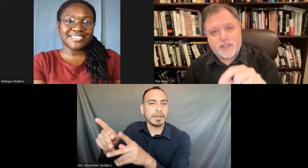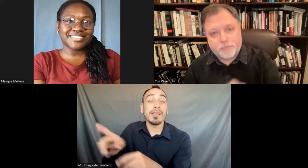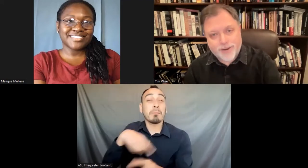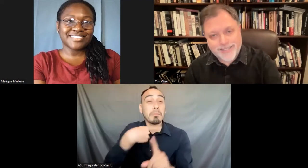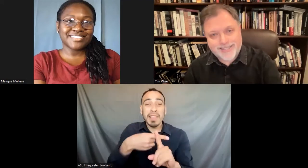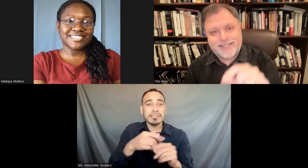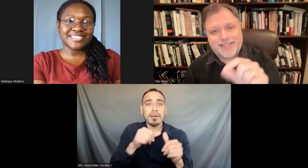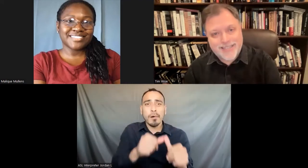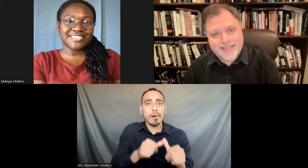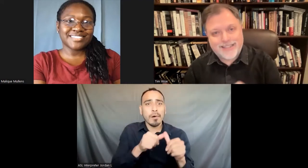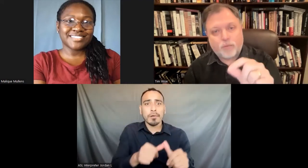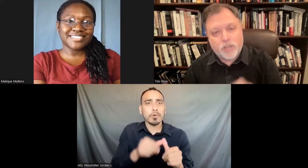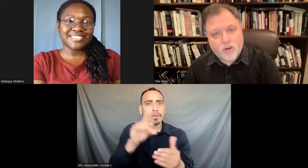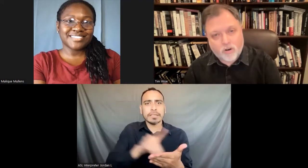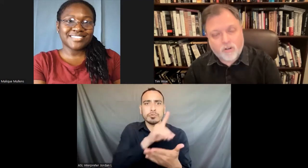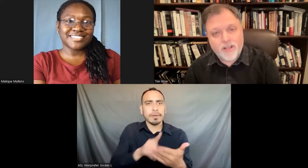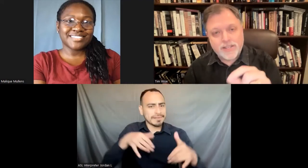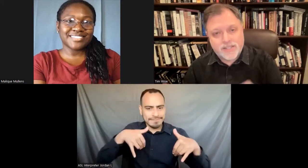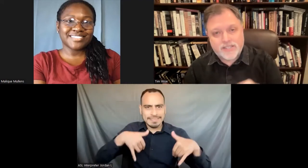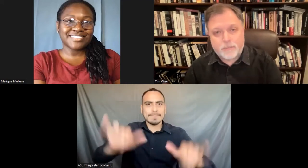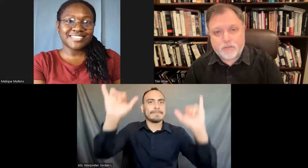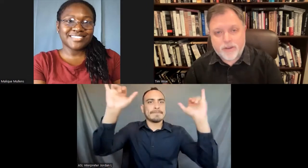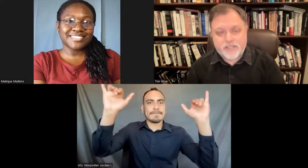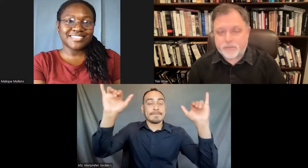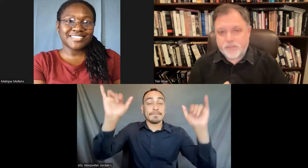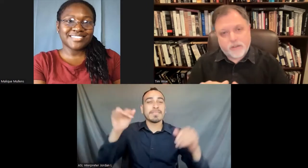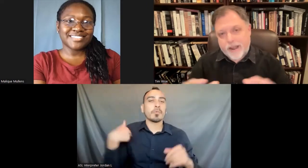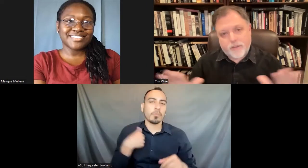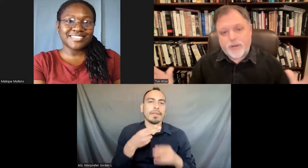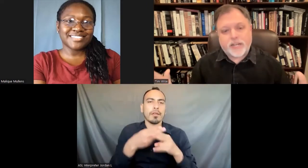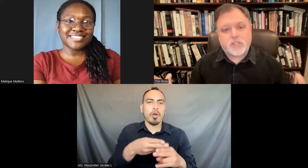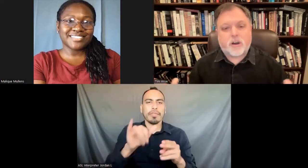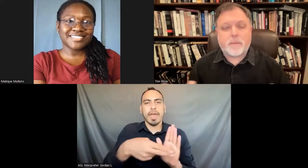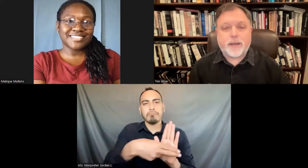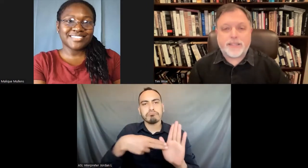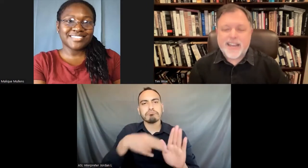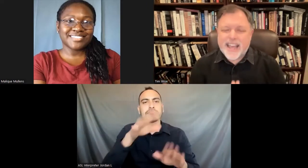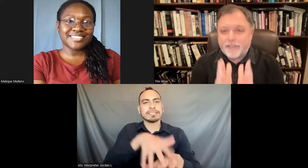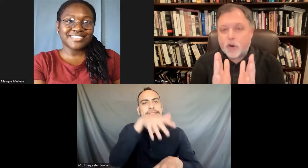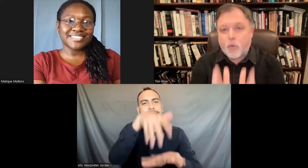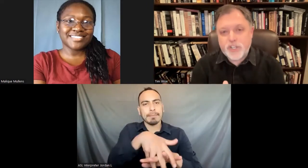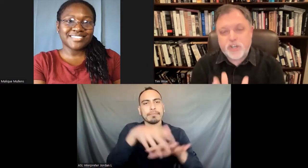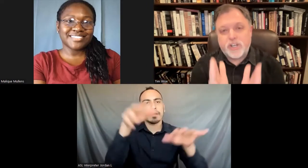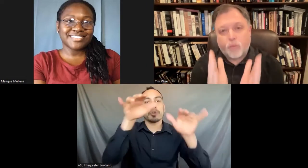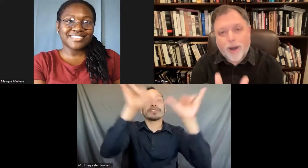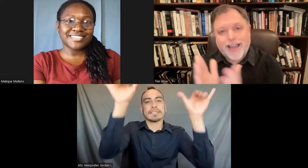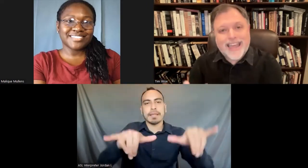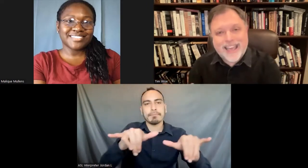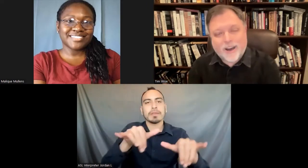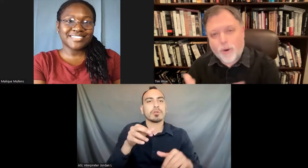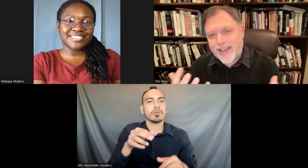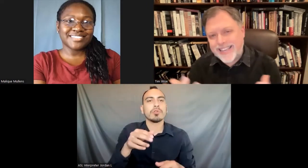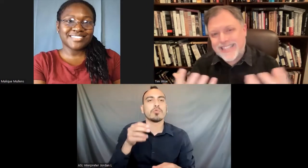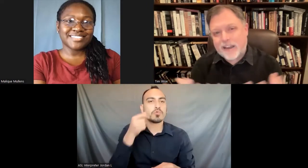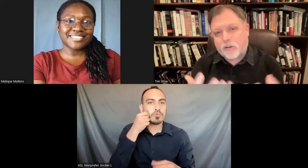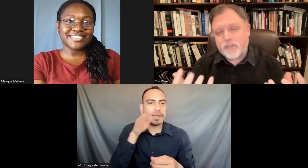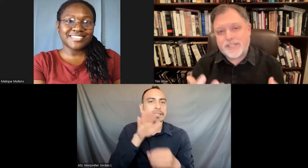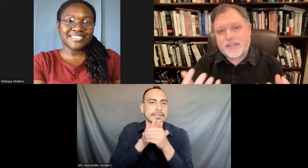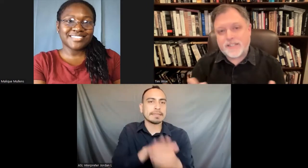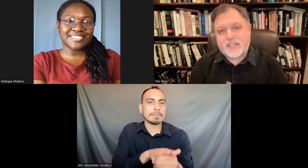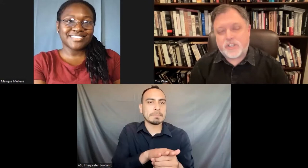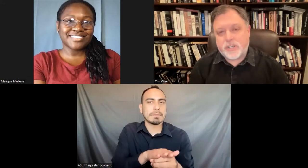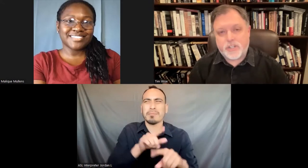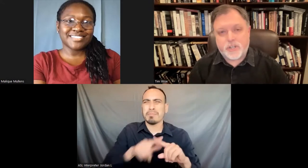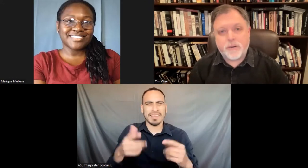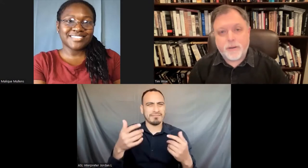discrimination in the present, this thing that we call systemic racism. So they'd rather we not talk about that. And the question is, why now? Why is that all of a